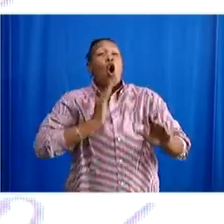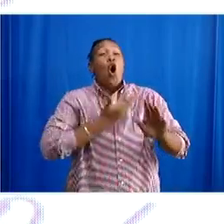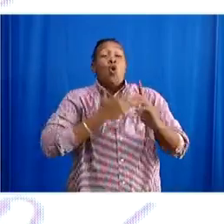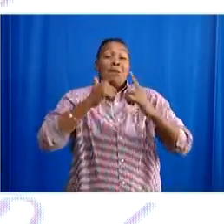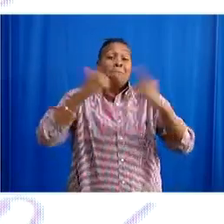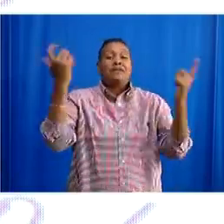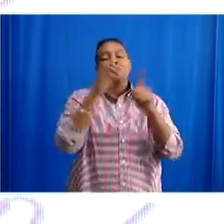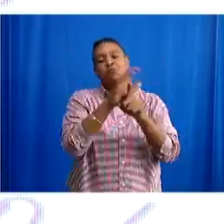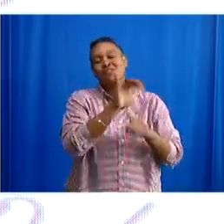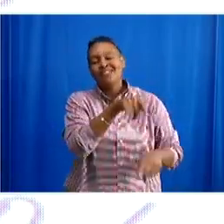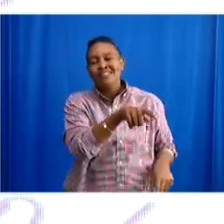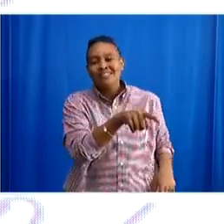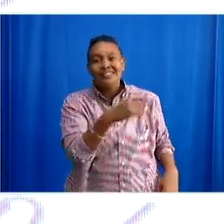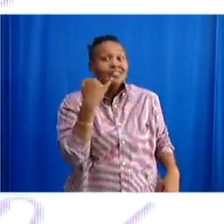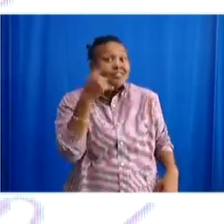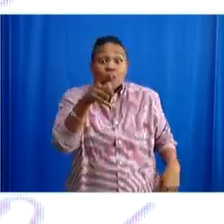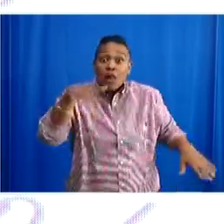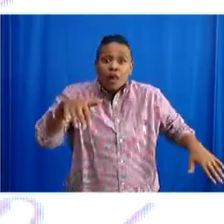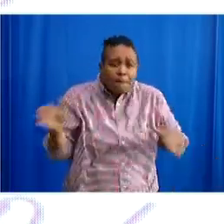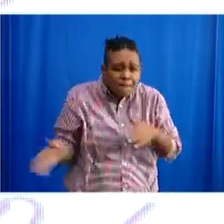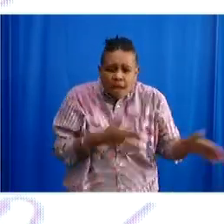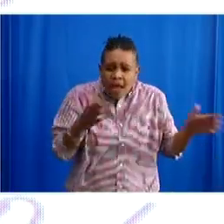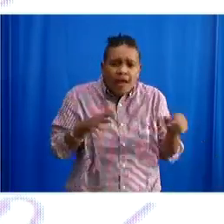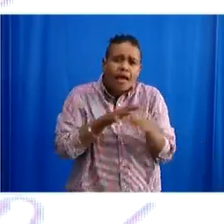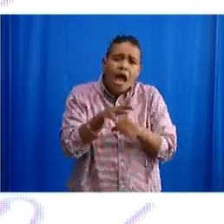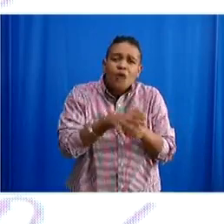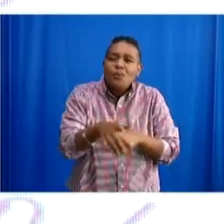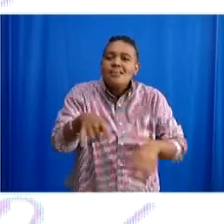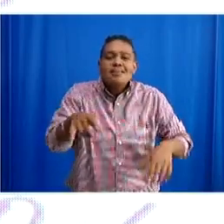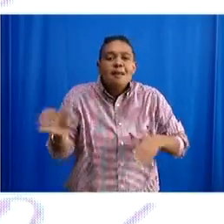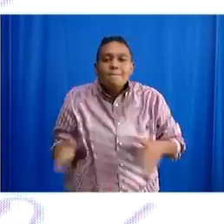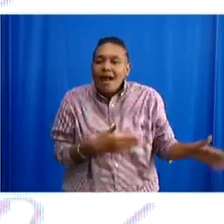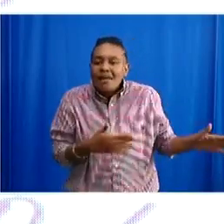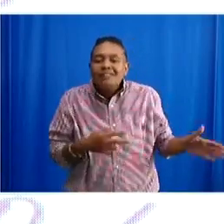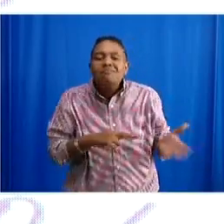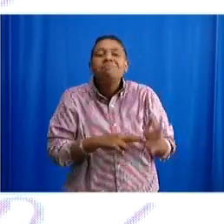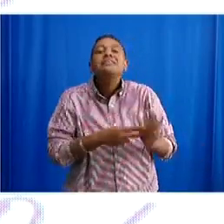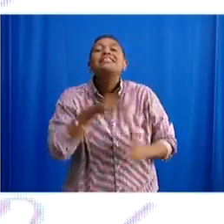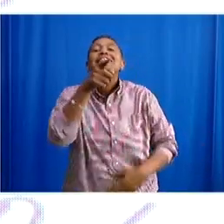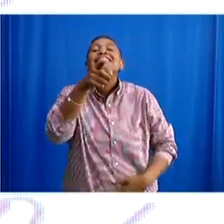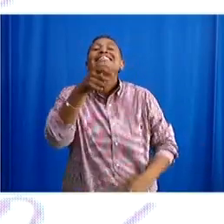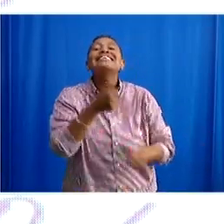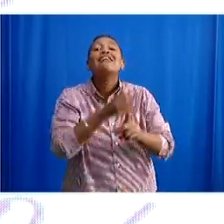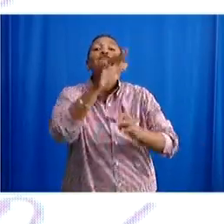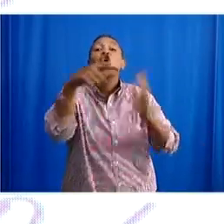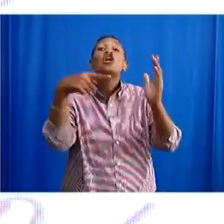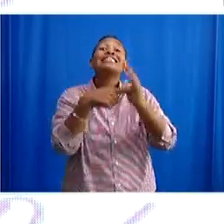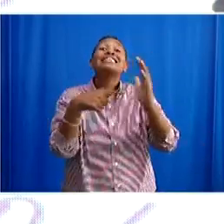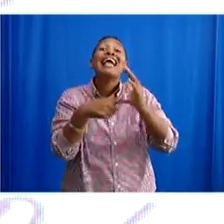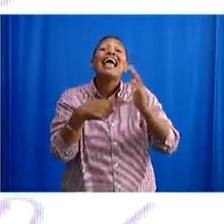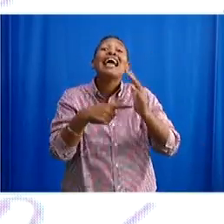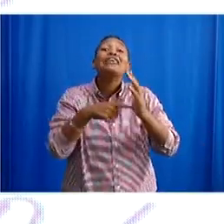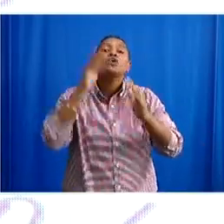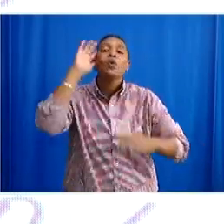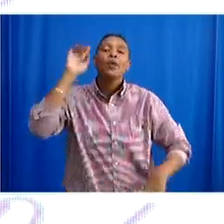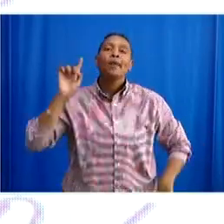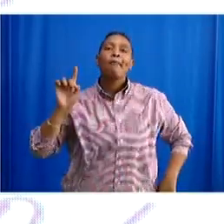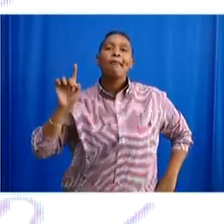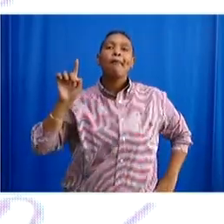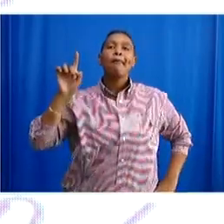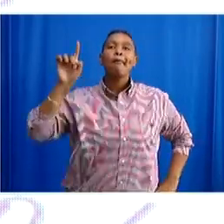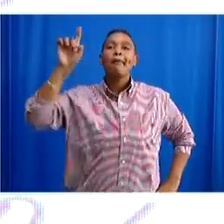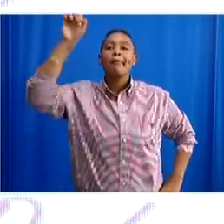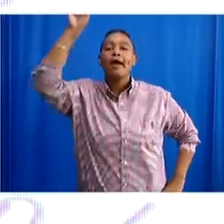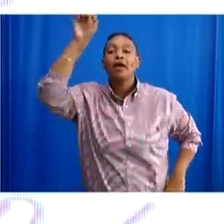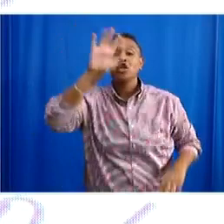exposure, lies. Because if you haven't planned adequately for it, it means that your debt is going to go up. And your debt is going